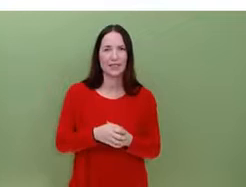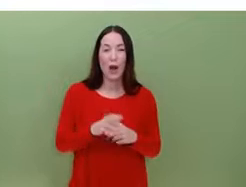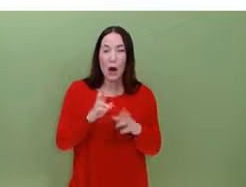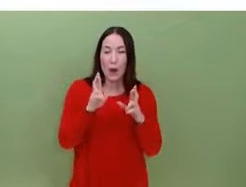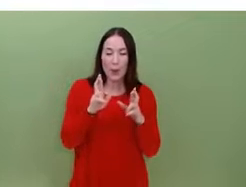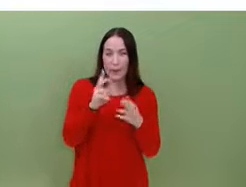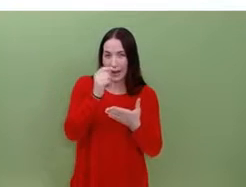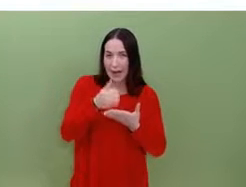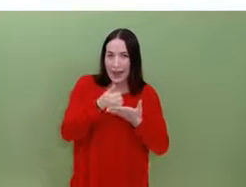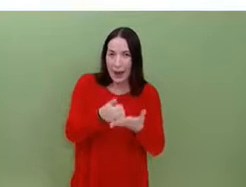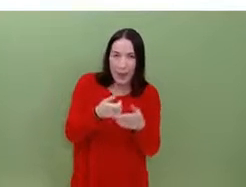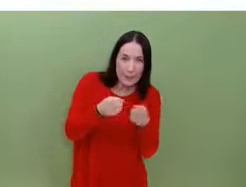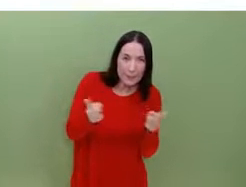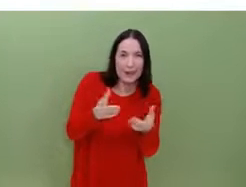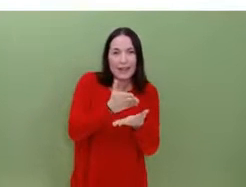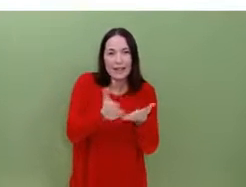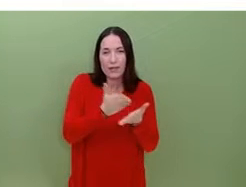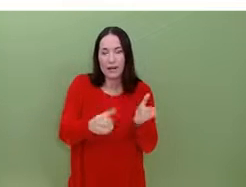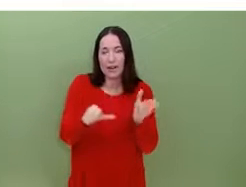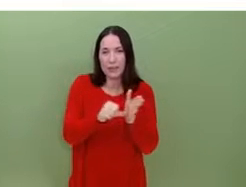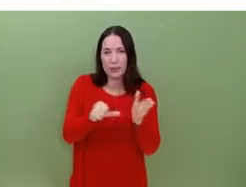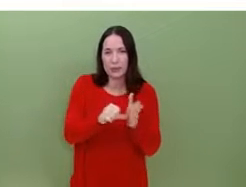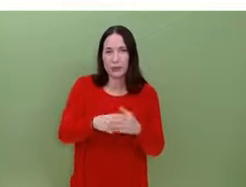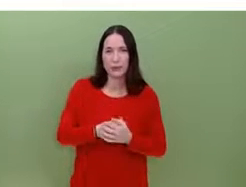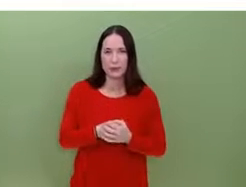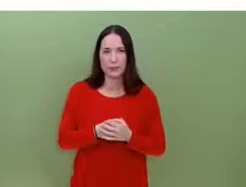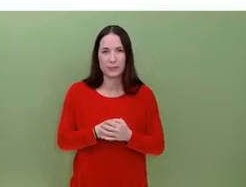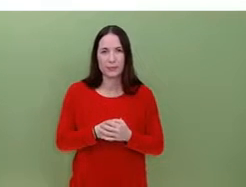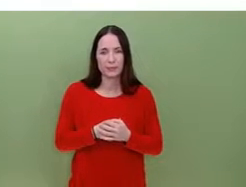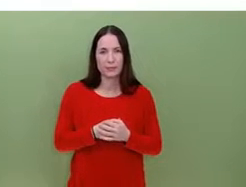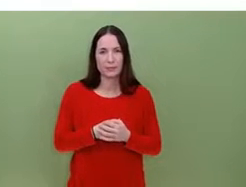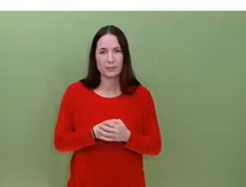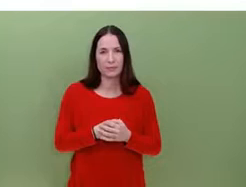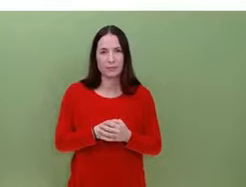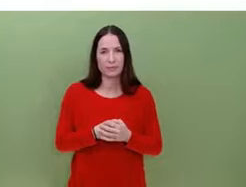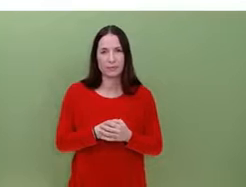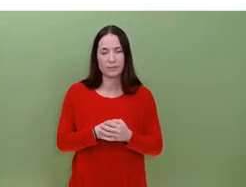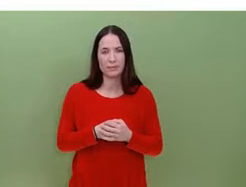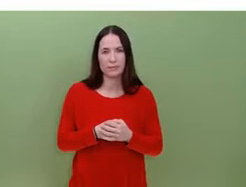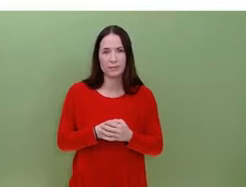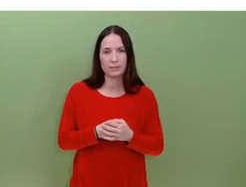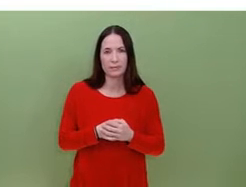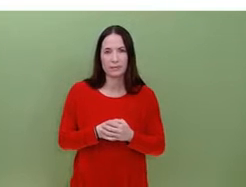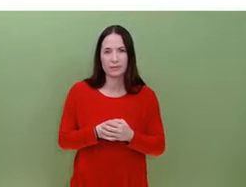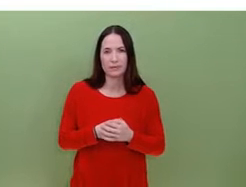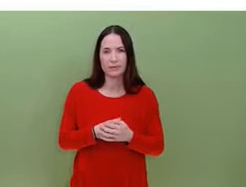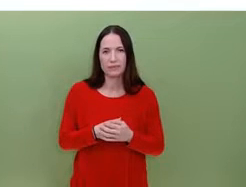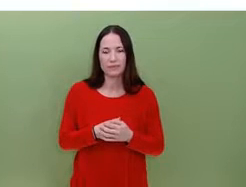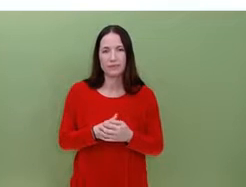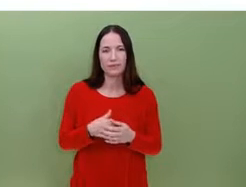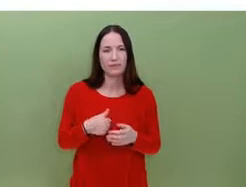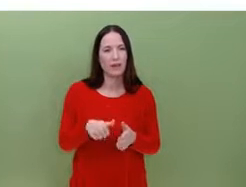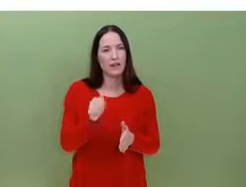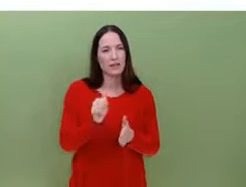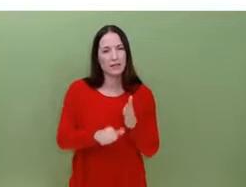some issues. I want to start with what I knew in a presentation now,